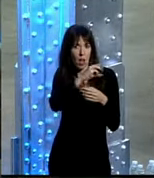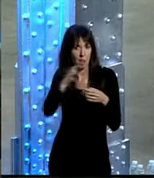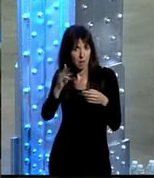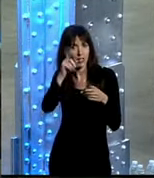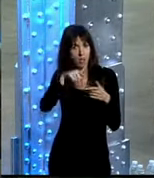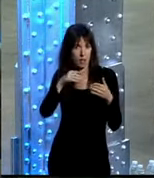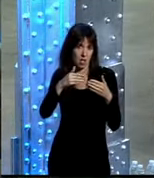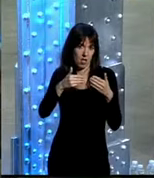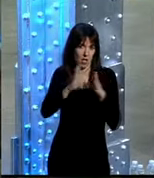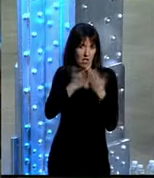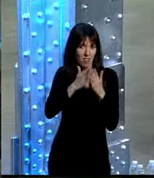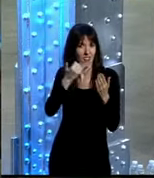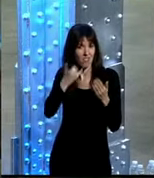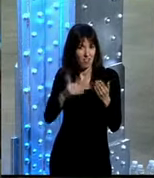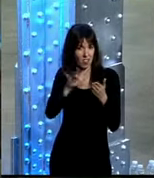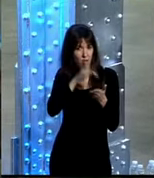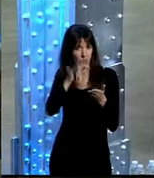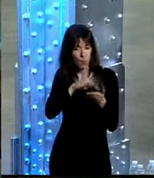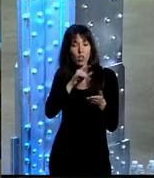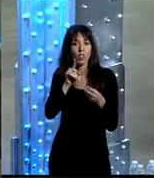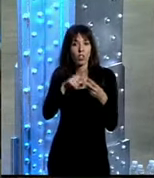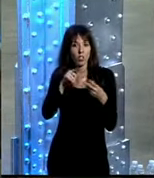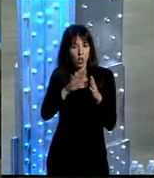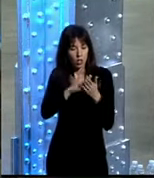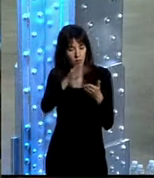and new urban situations.